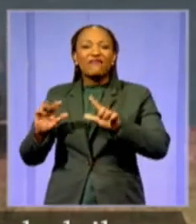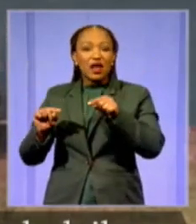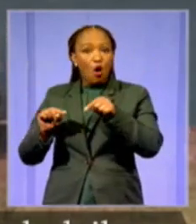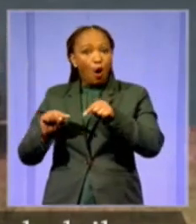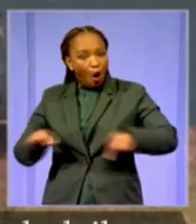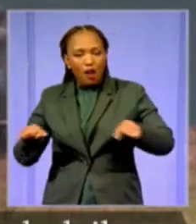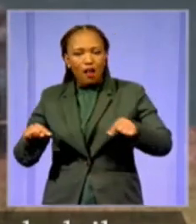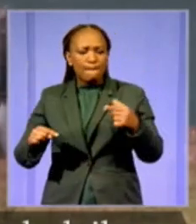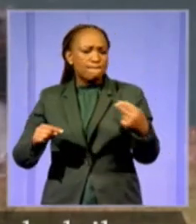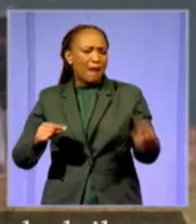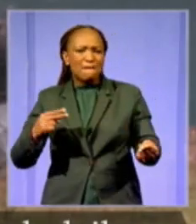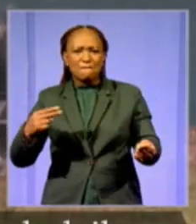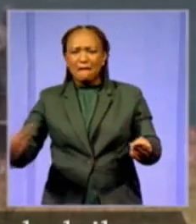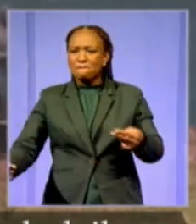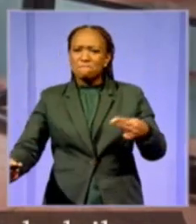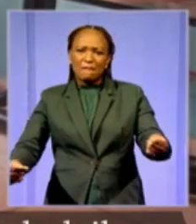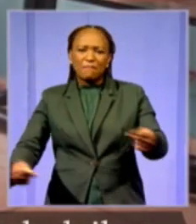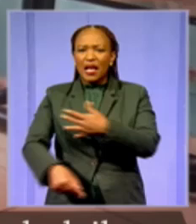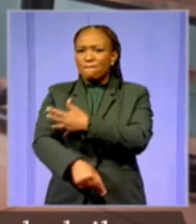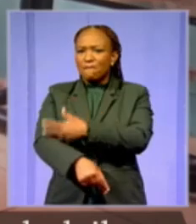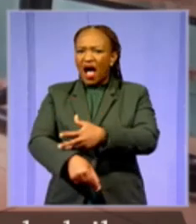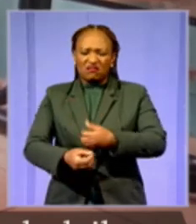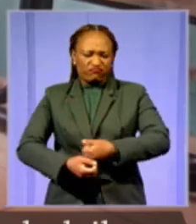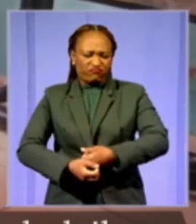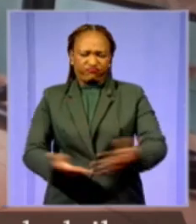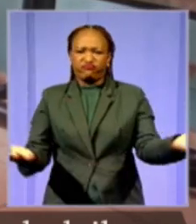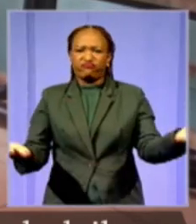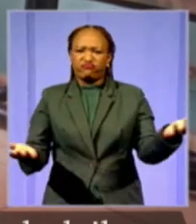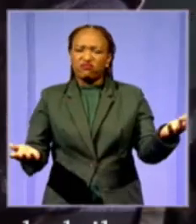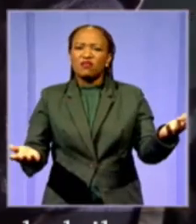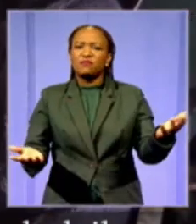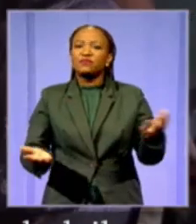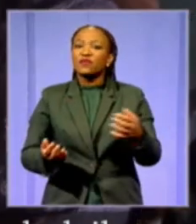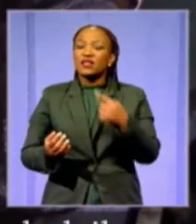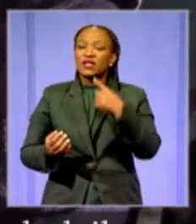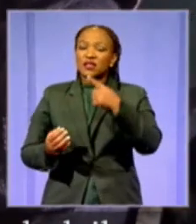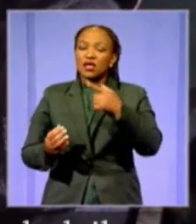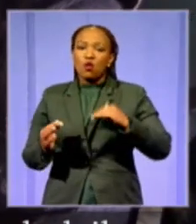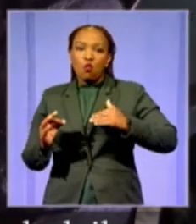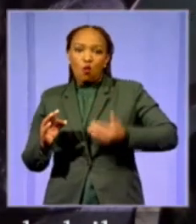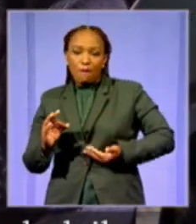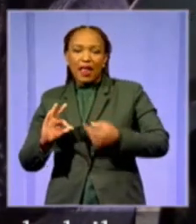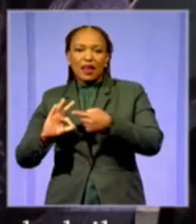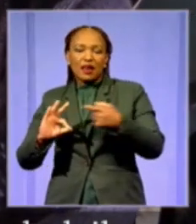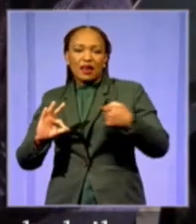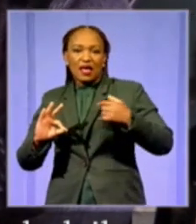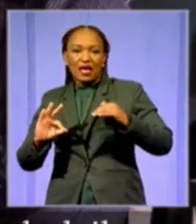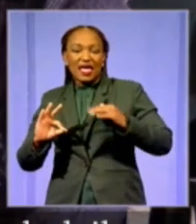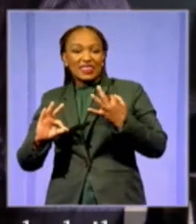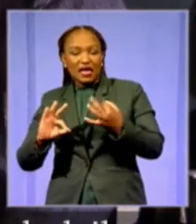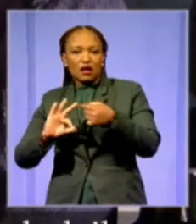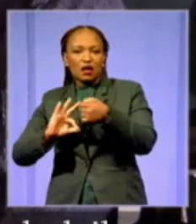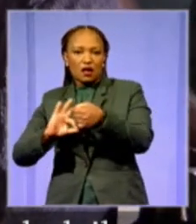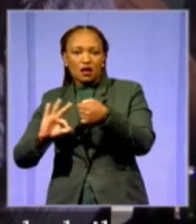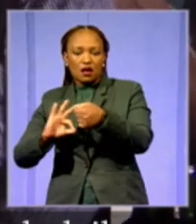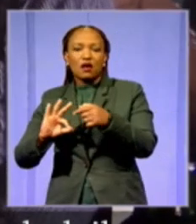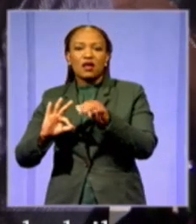la madi mo ntlong. Mapodisi a re basadi ba le bararo ba dingwaga tse di magareng ga 35